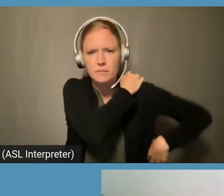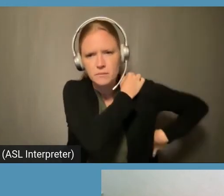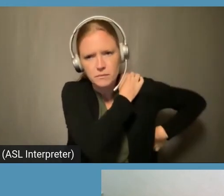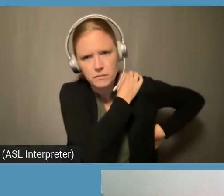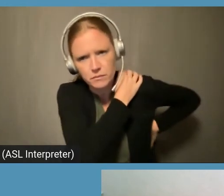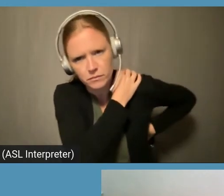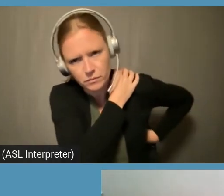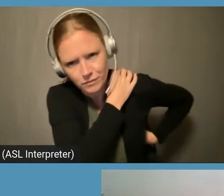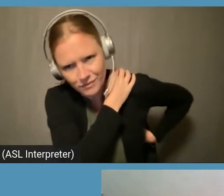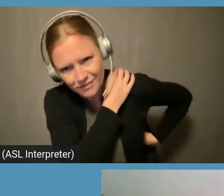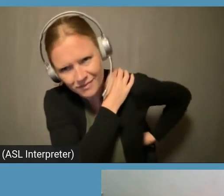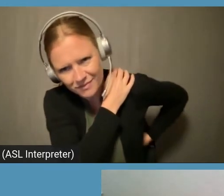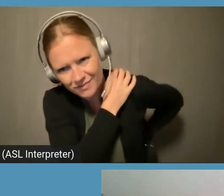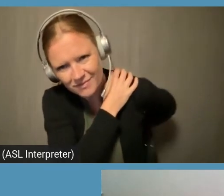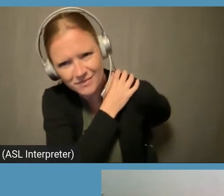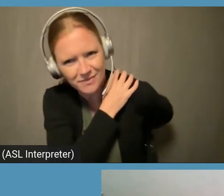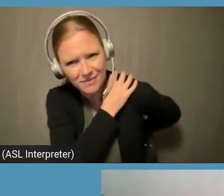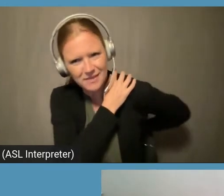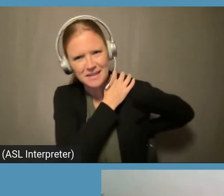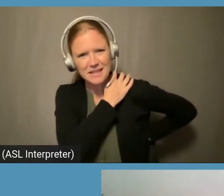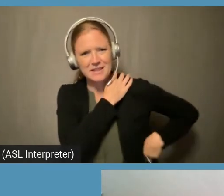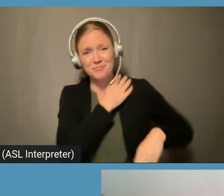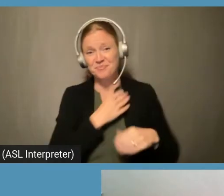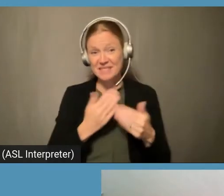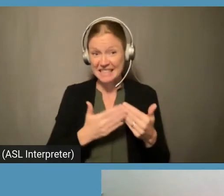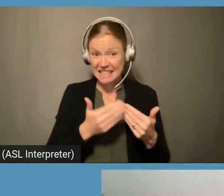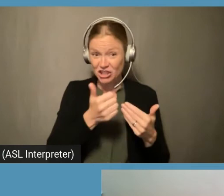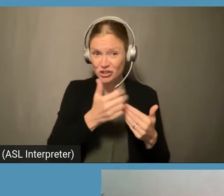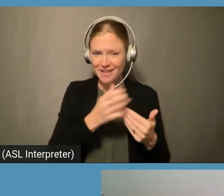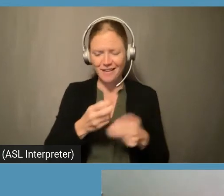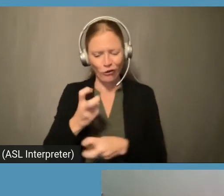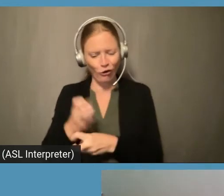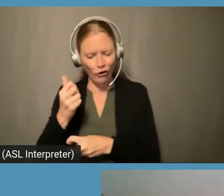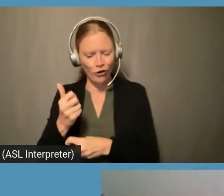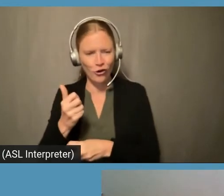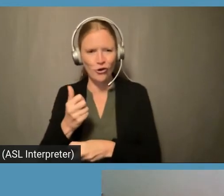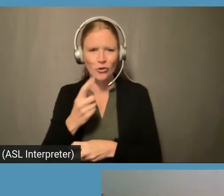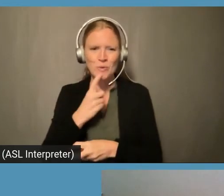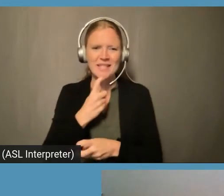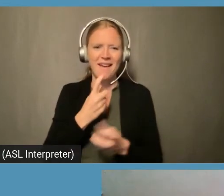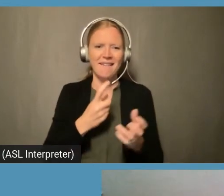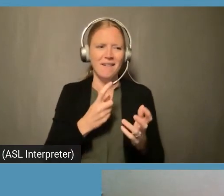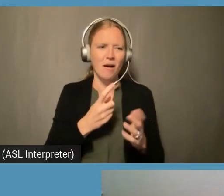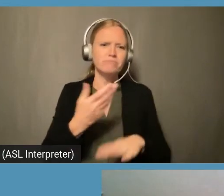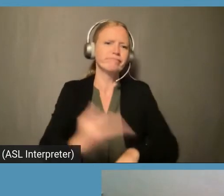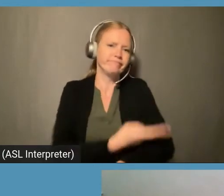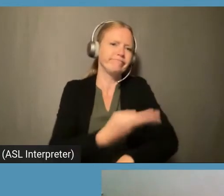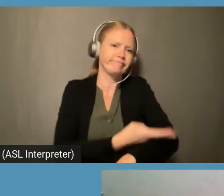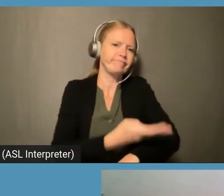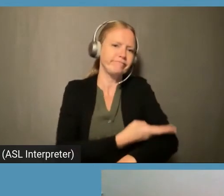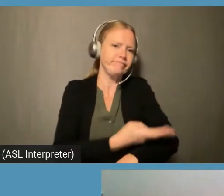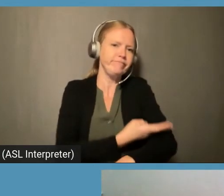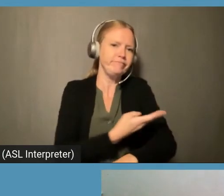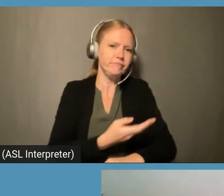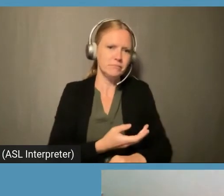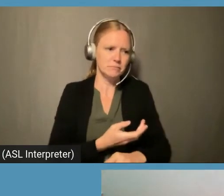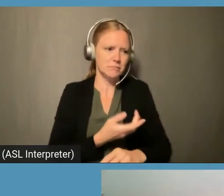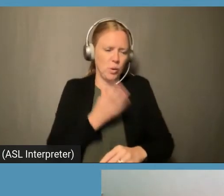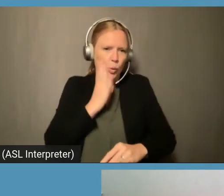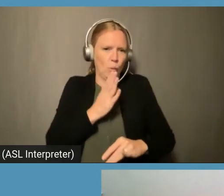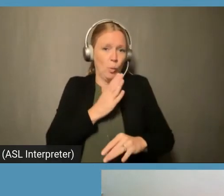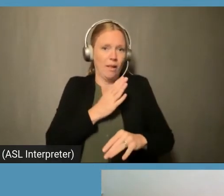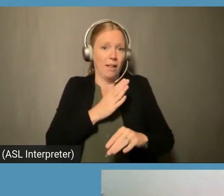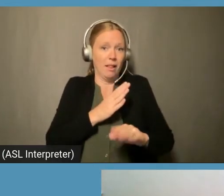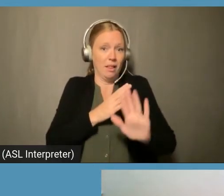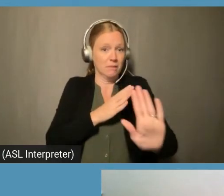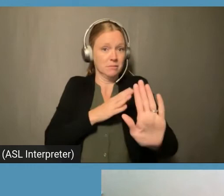easier and harder to say, okay, we're just going to redesign this thing. So we're going to overhaul it behind the scenes, and then we're